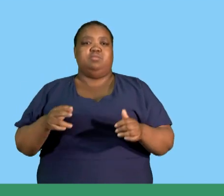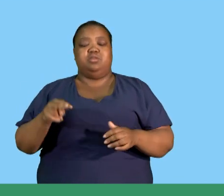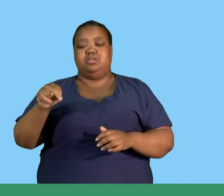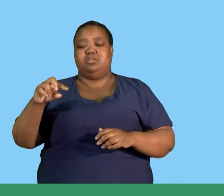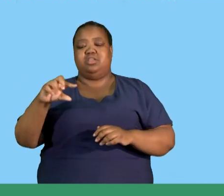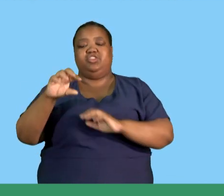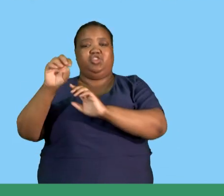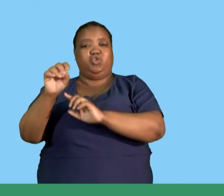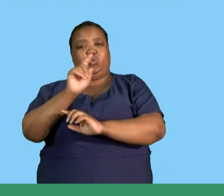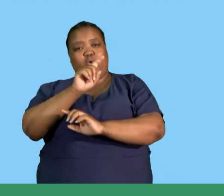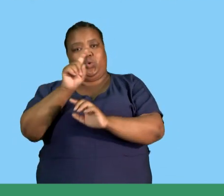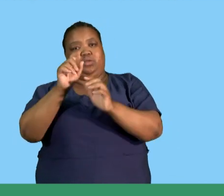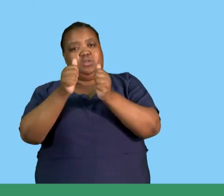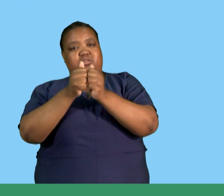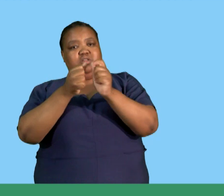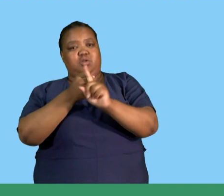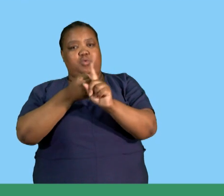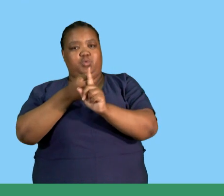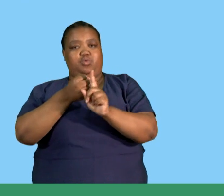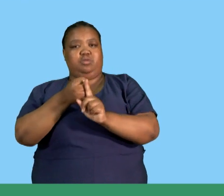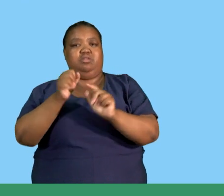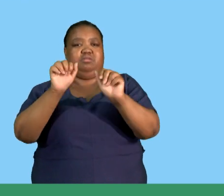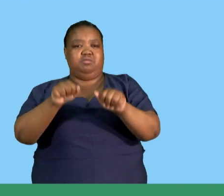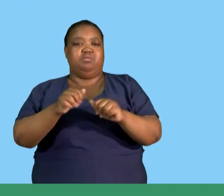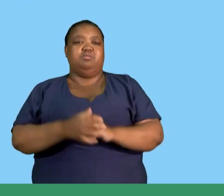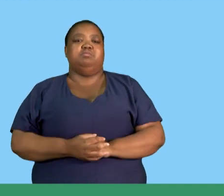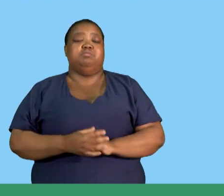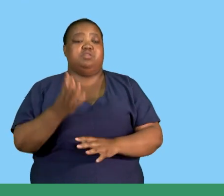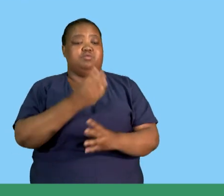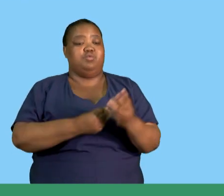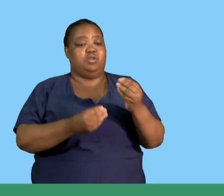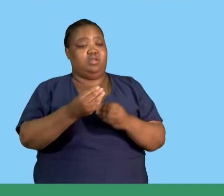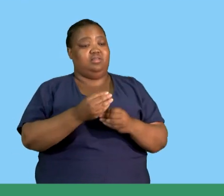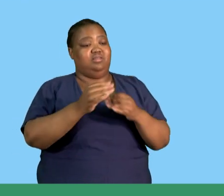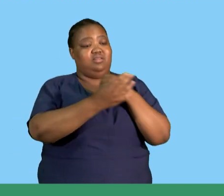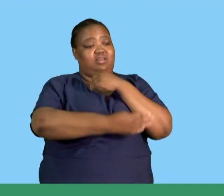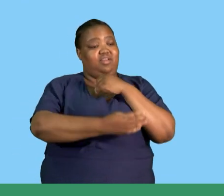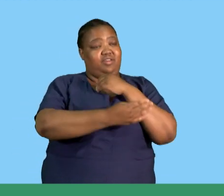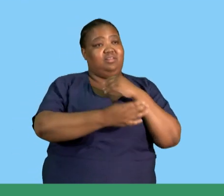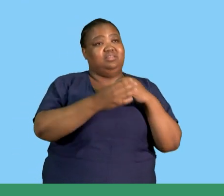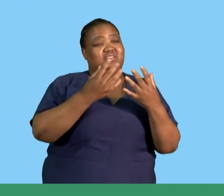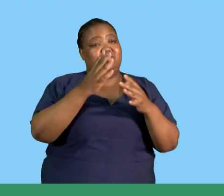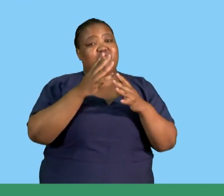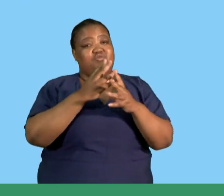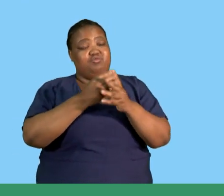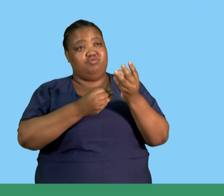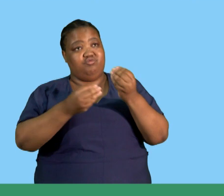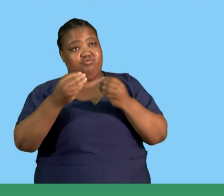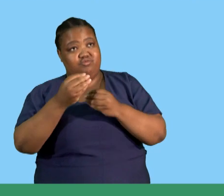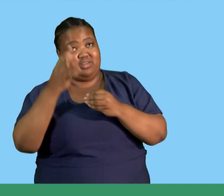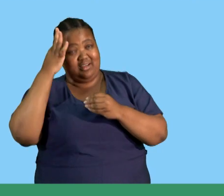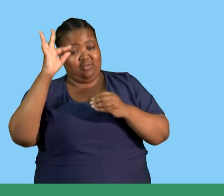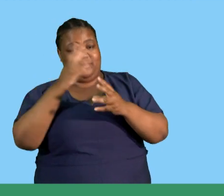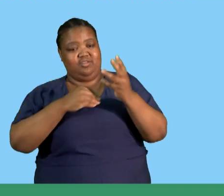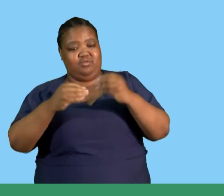consumer organizations. Trade only with countries that have favorable trade agreements or trade agreements with the